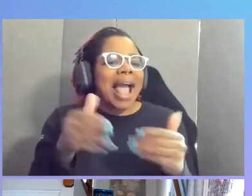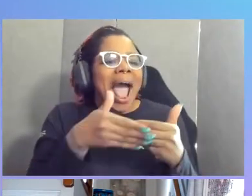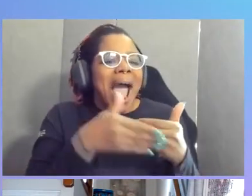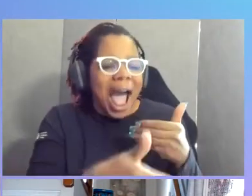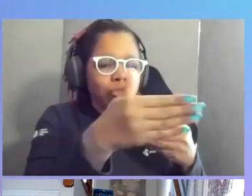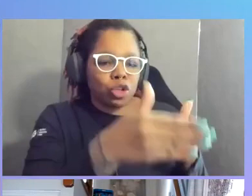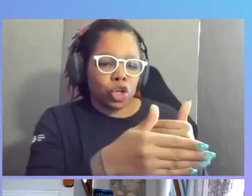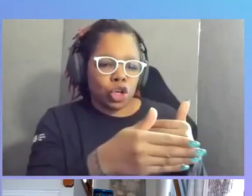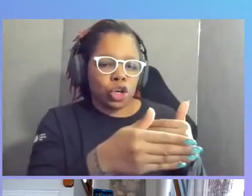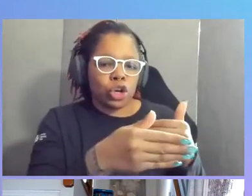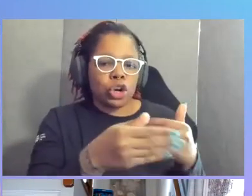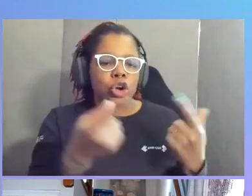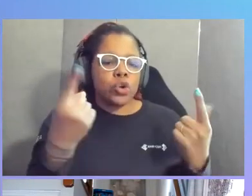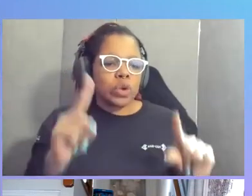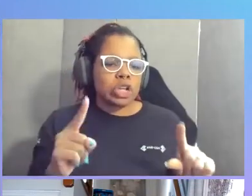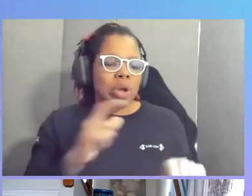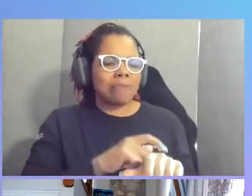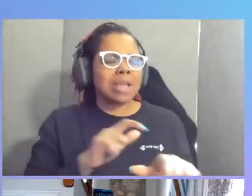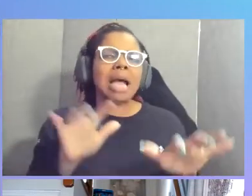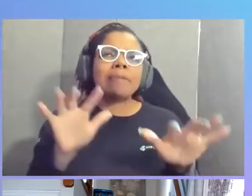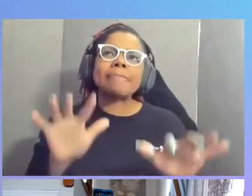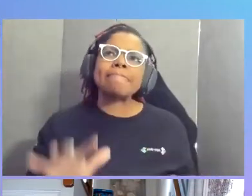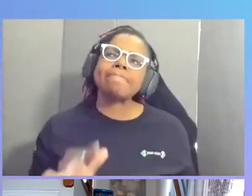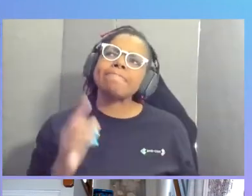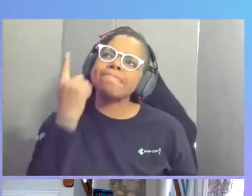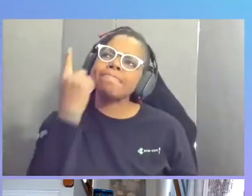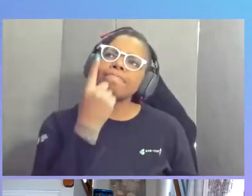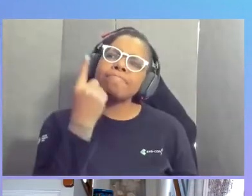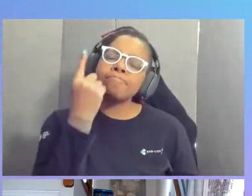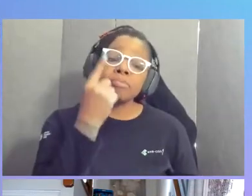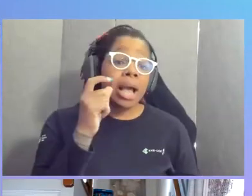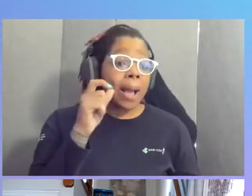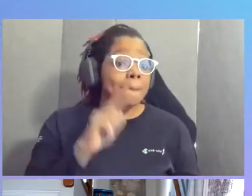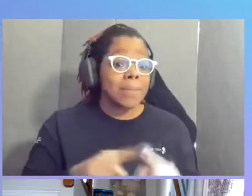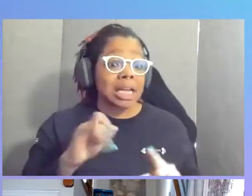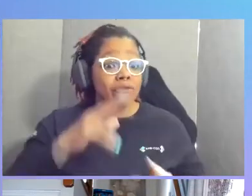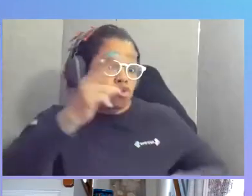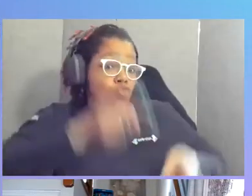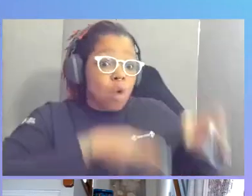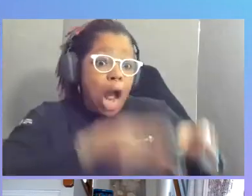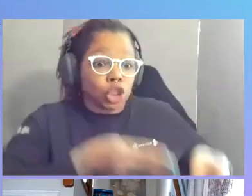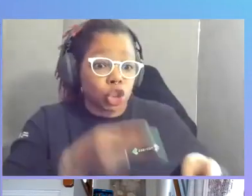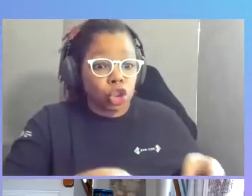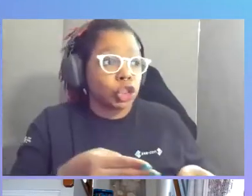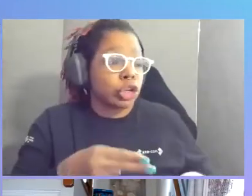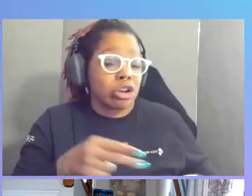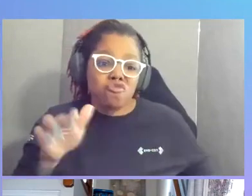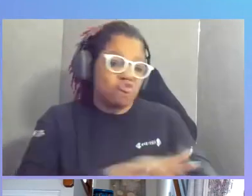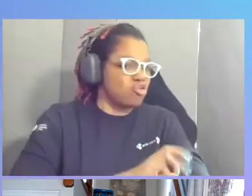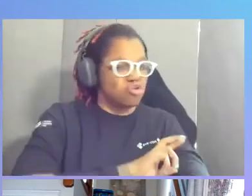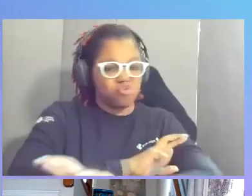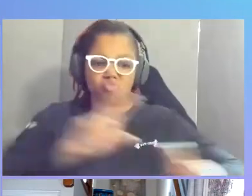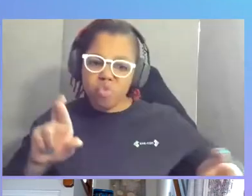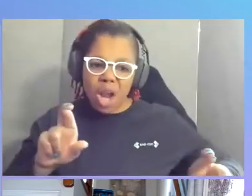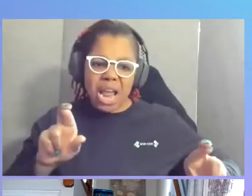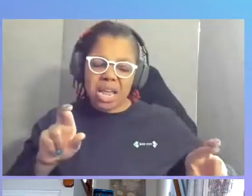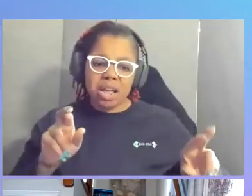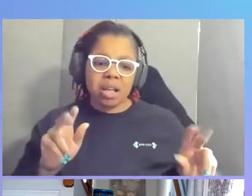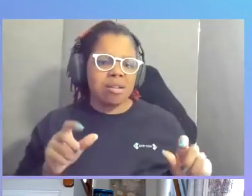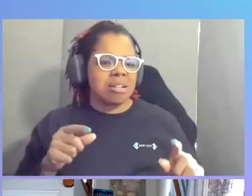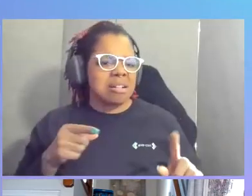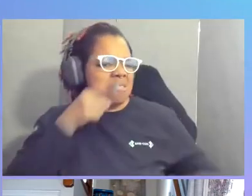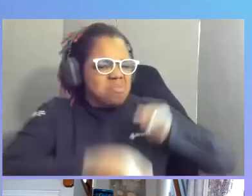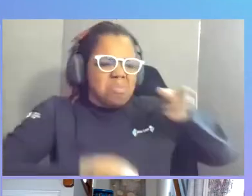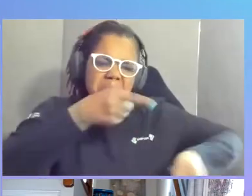afterwards when it kind of sits with them. But if you rush in, fully armored up,